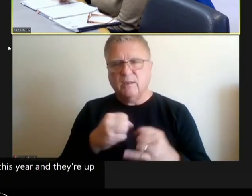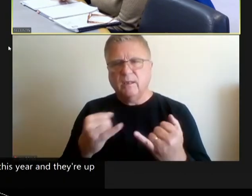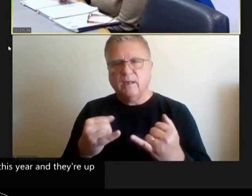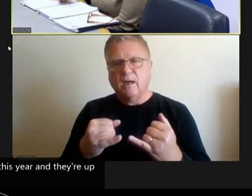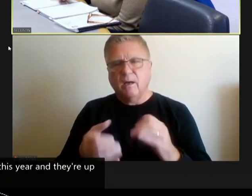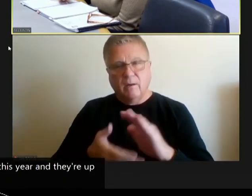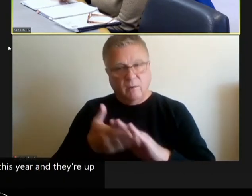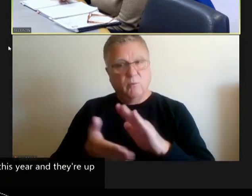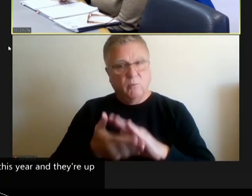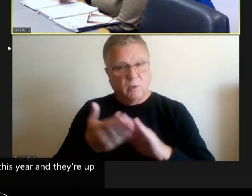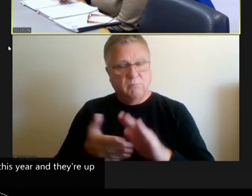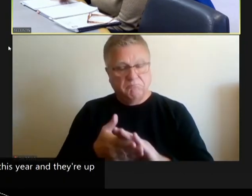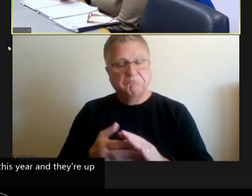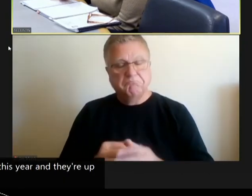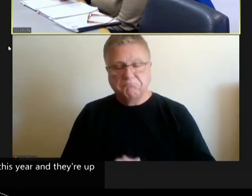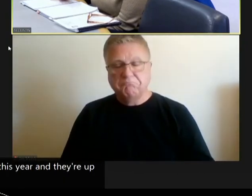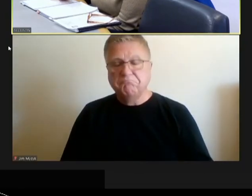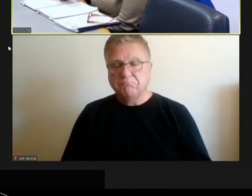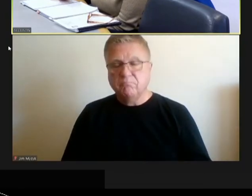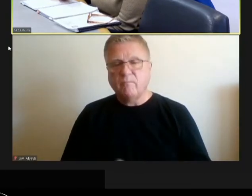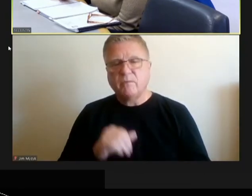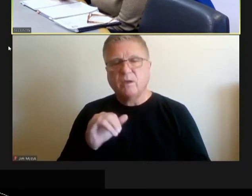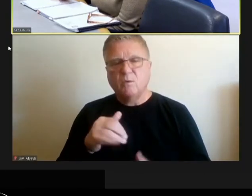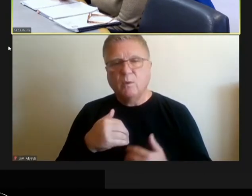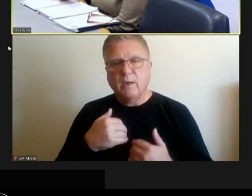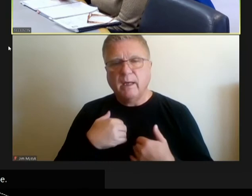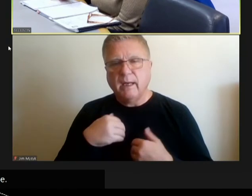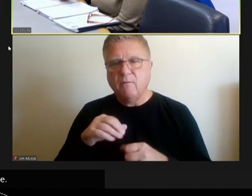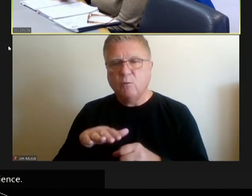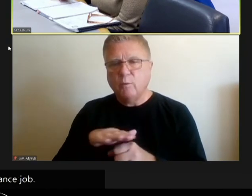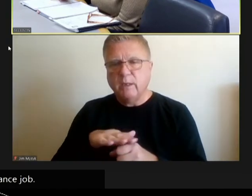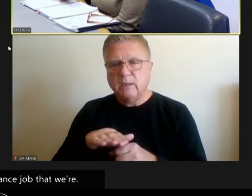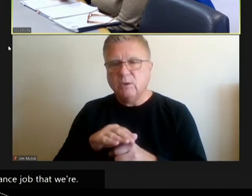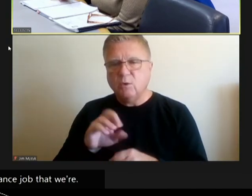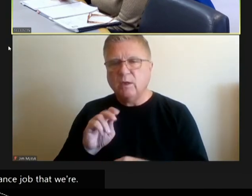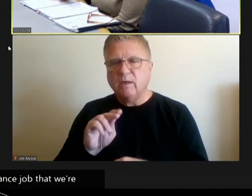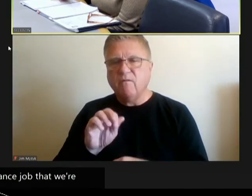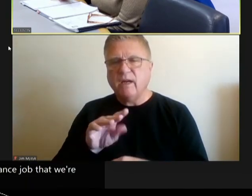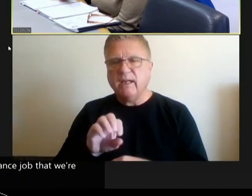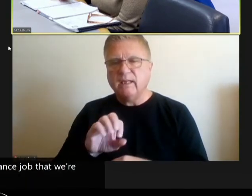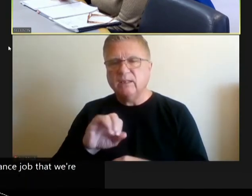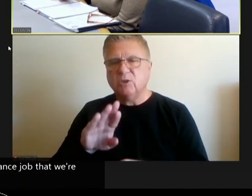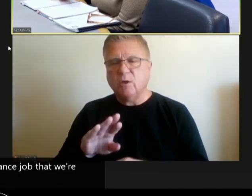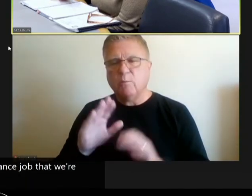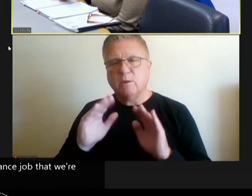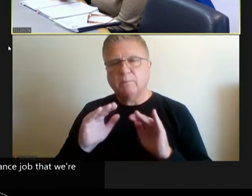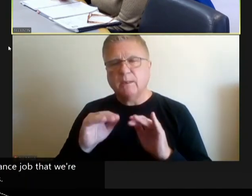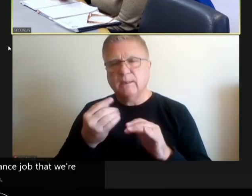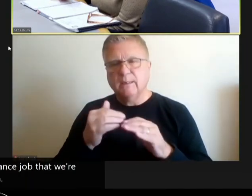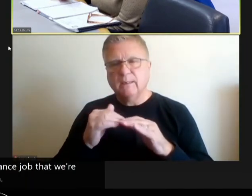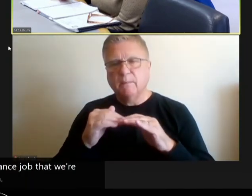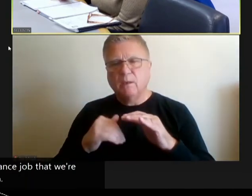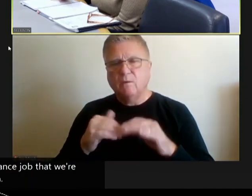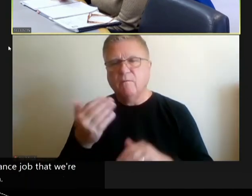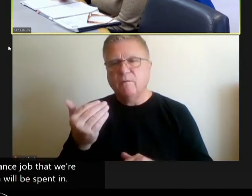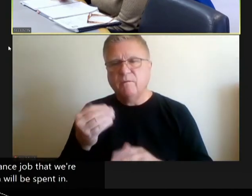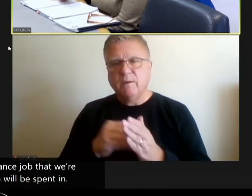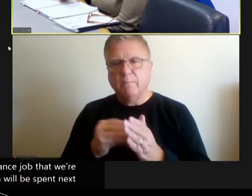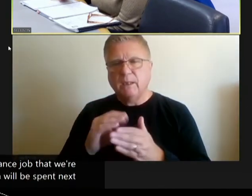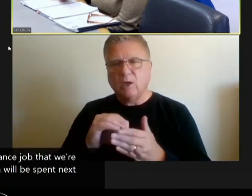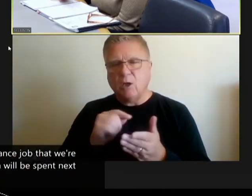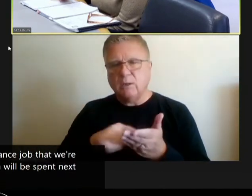they're up and running. We also have a regional conveyance job that we're expecting just under $15 million to be spent next